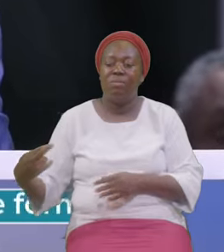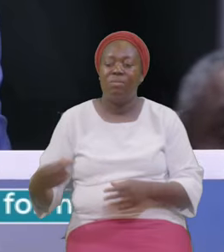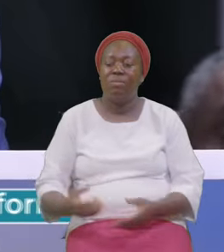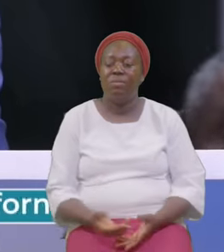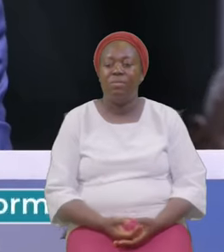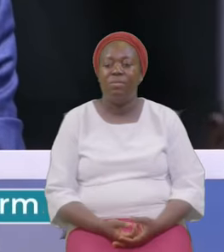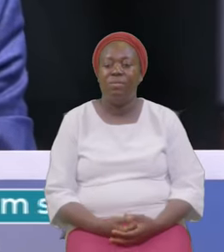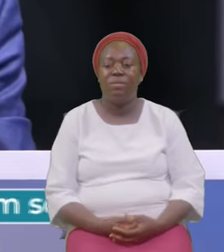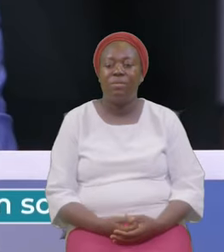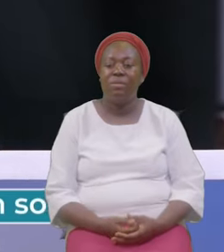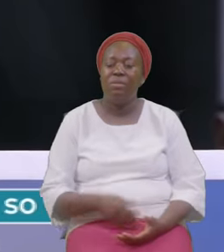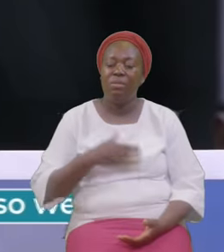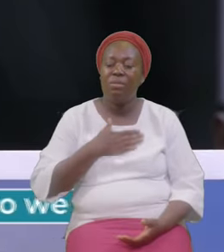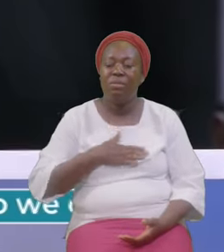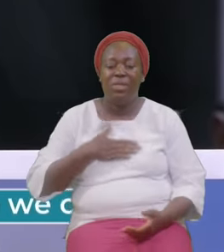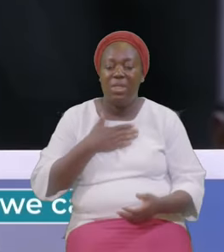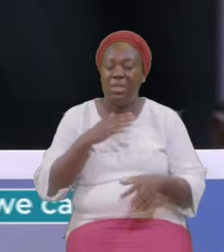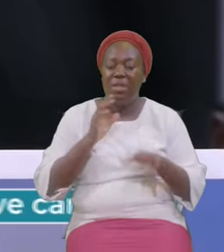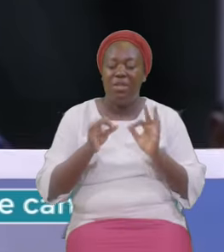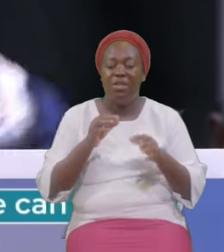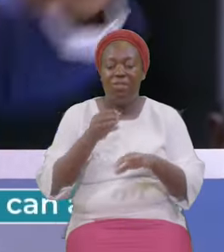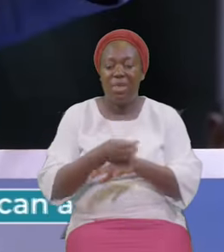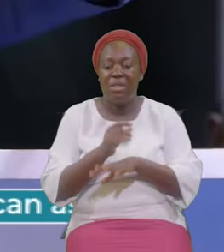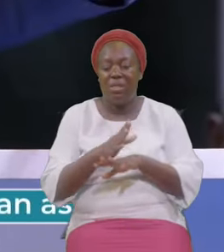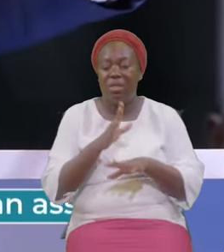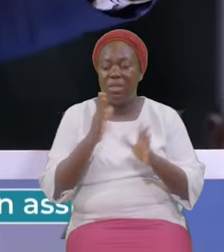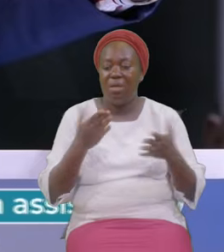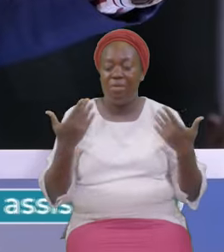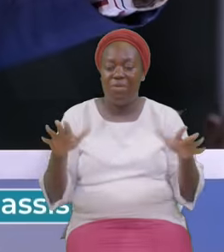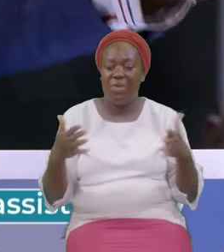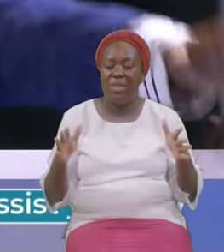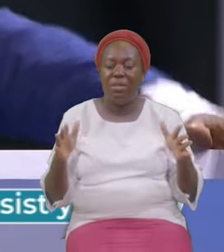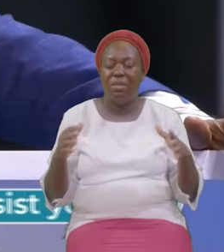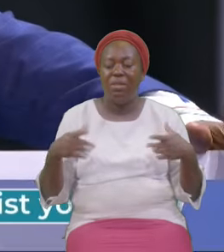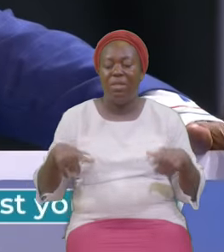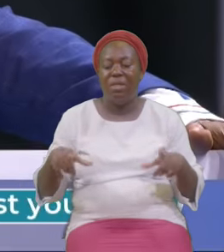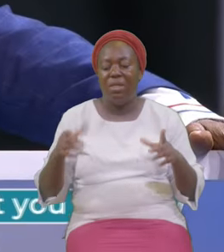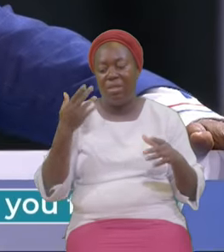Please, if counselors, we are done, let's see the hand. What about the left side?